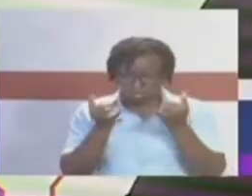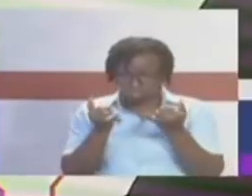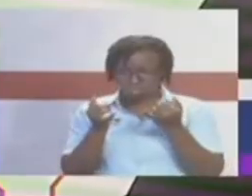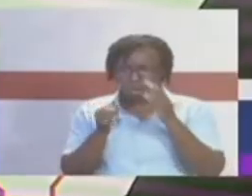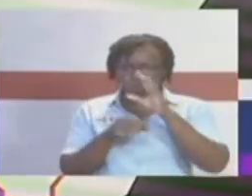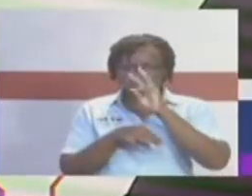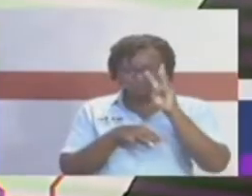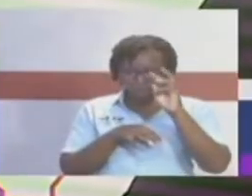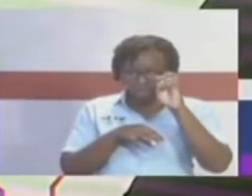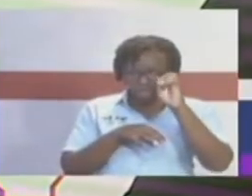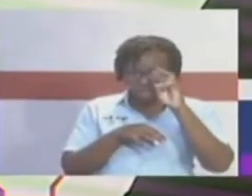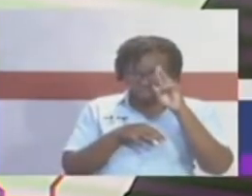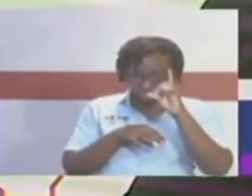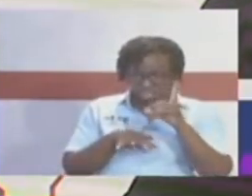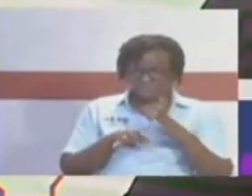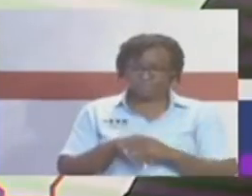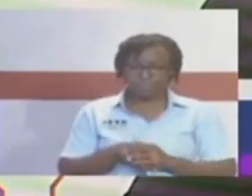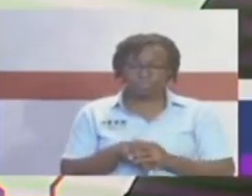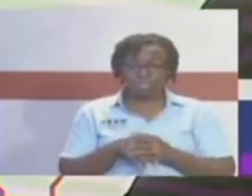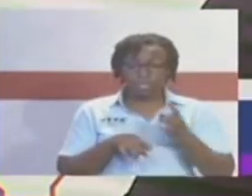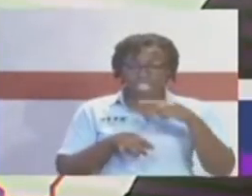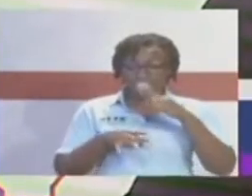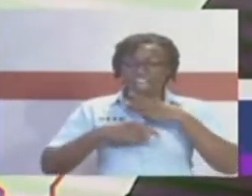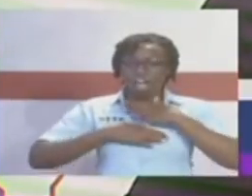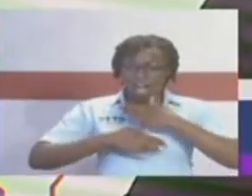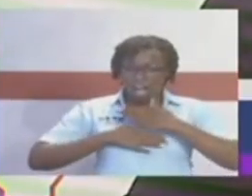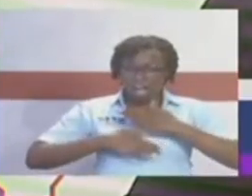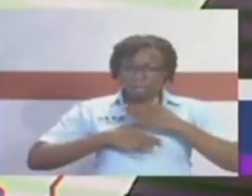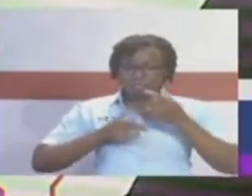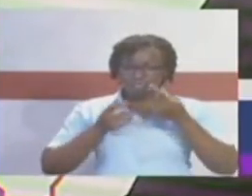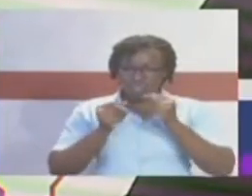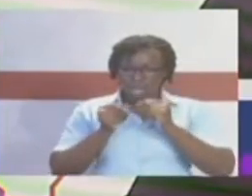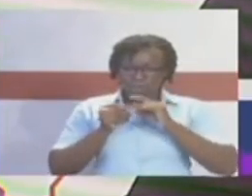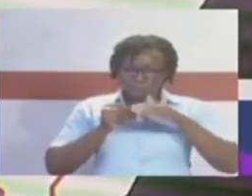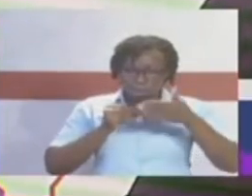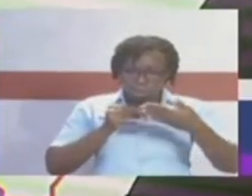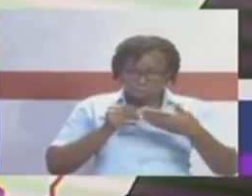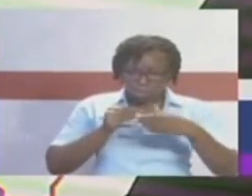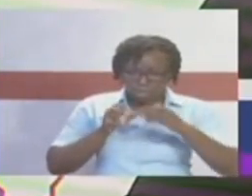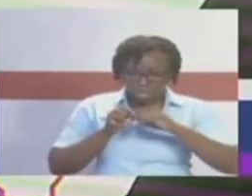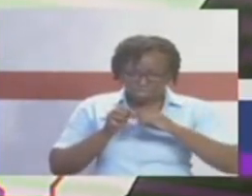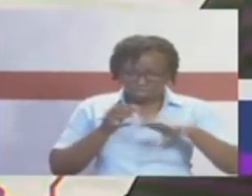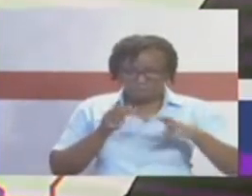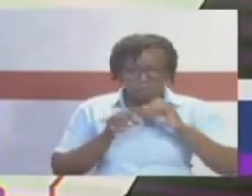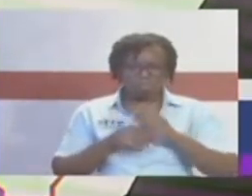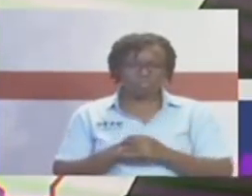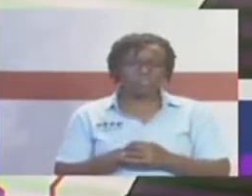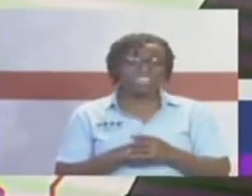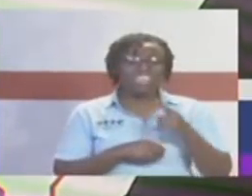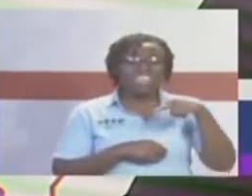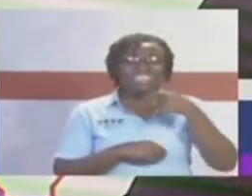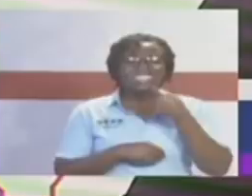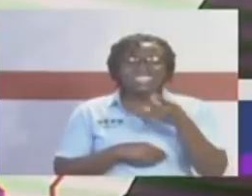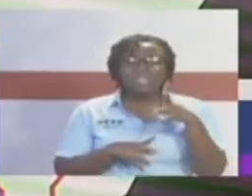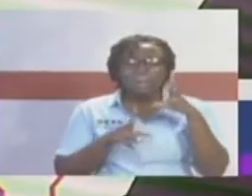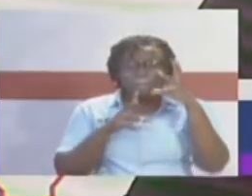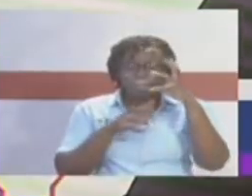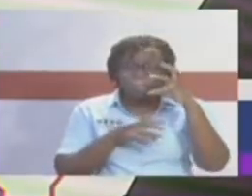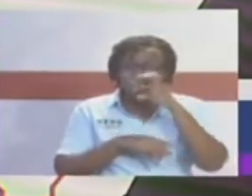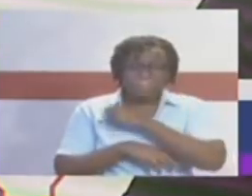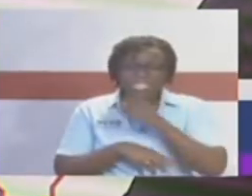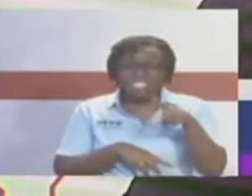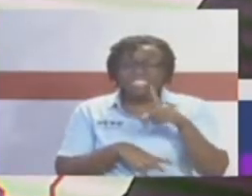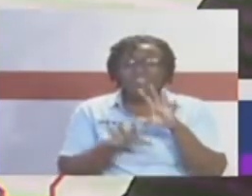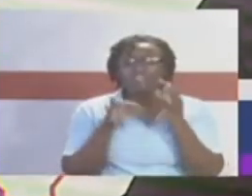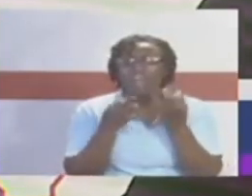oxygen therapy. The loneliness affected him. He told me he missed his family, his wife, his children, his